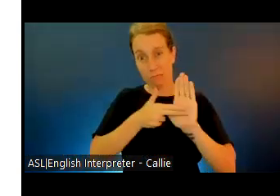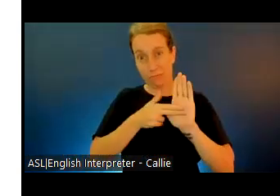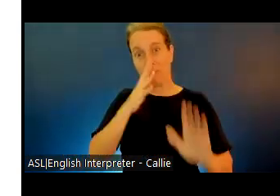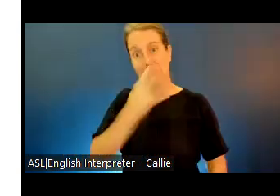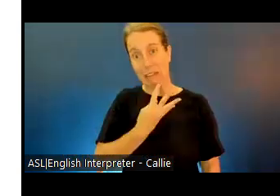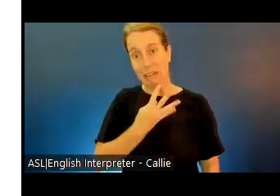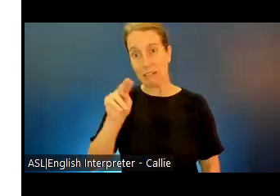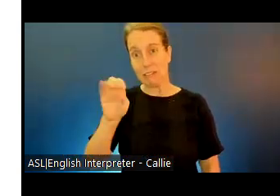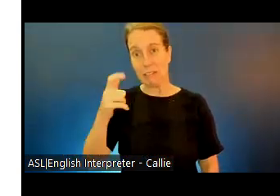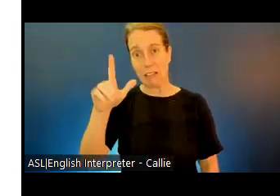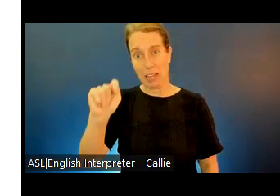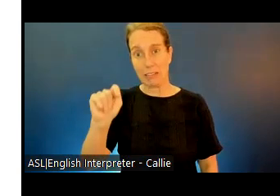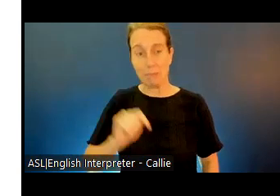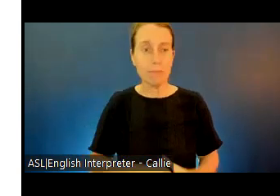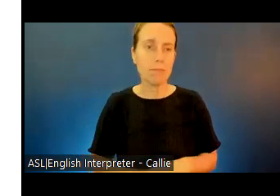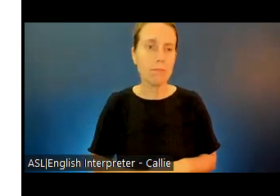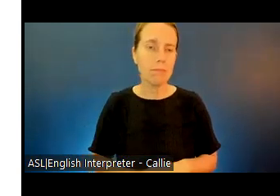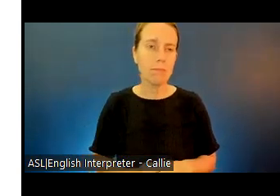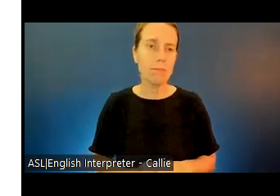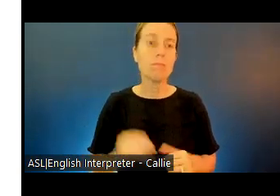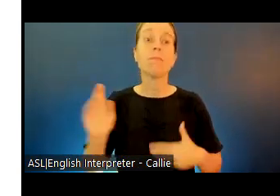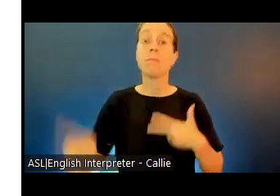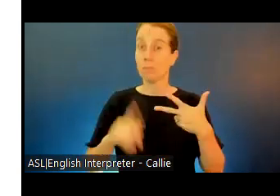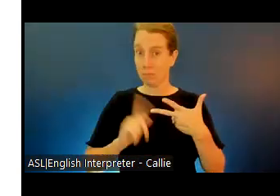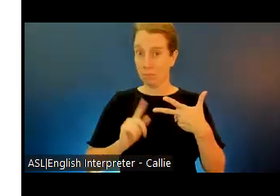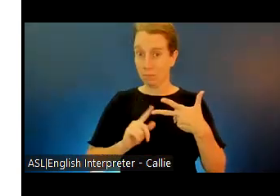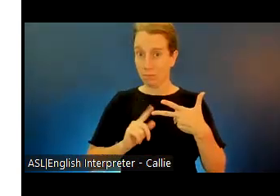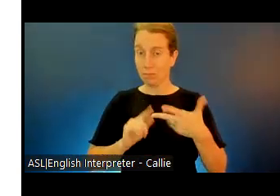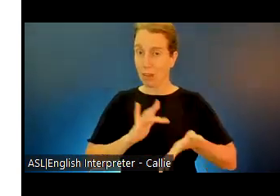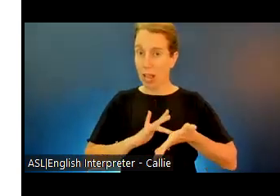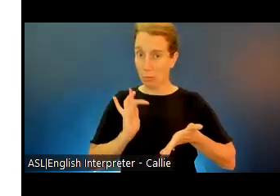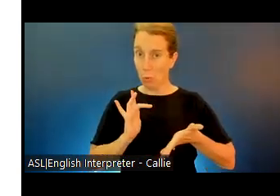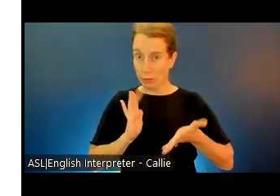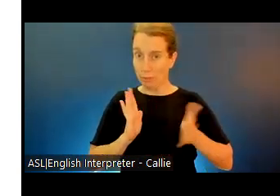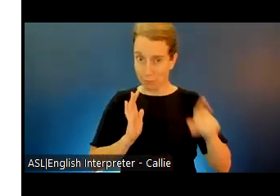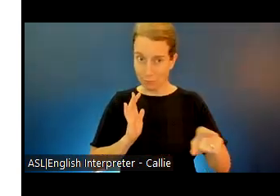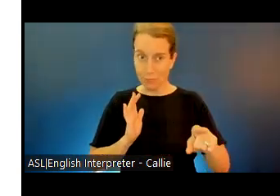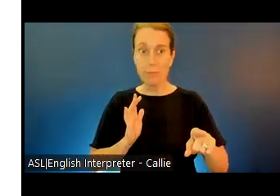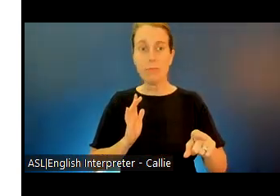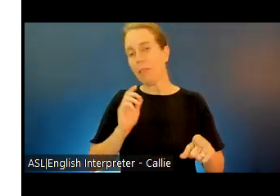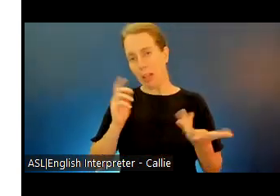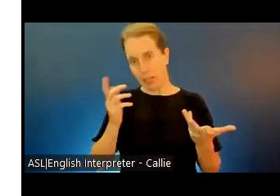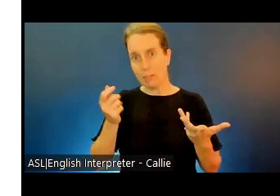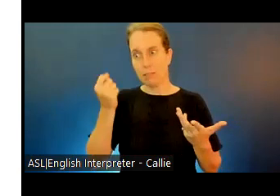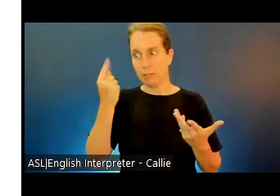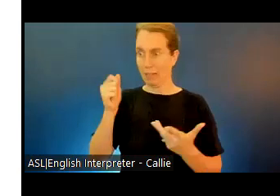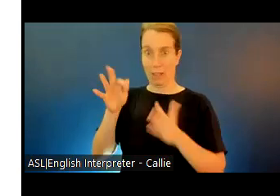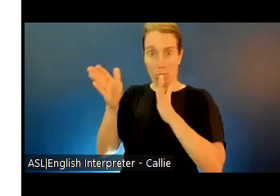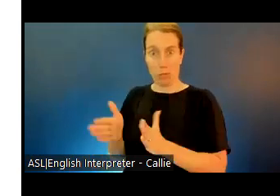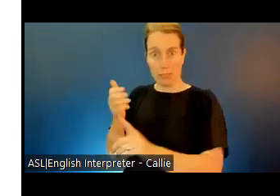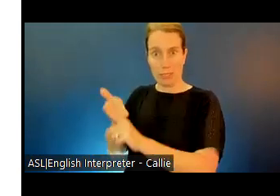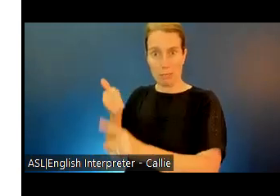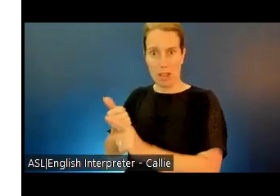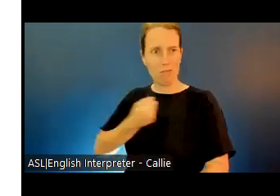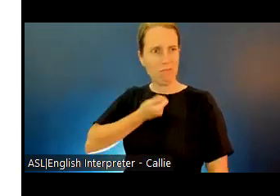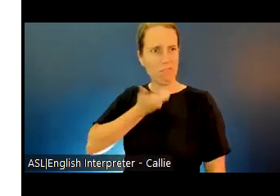So some signs of exploitation. Again, an individual's report, either that their finances are not being handled